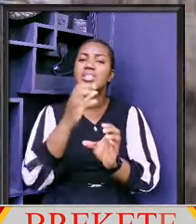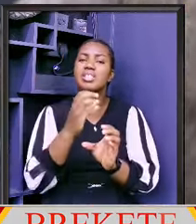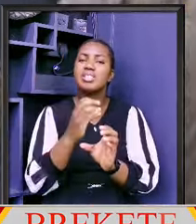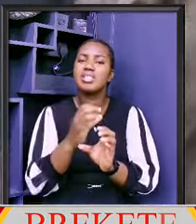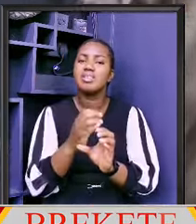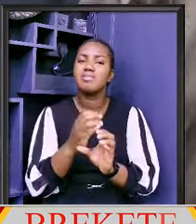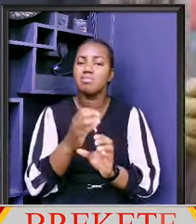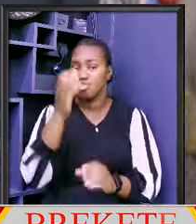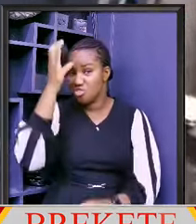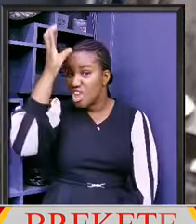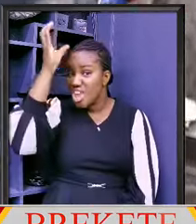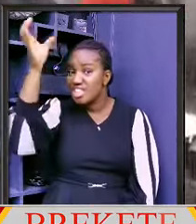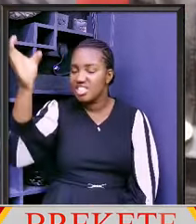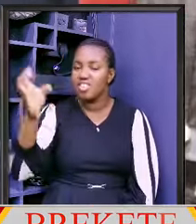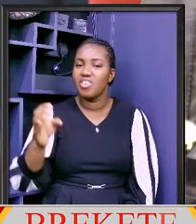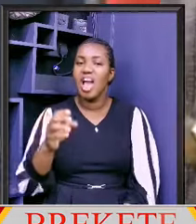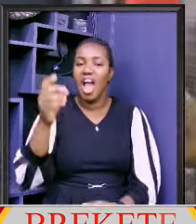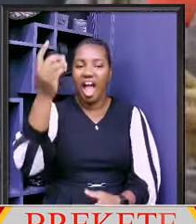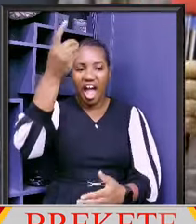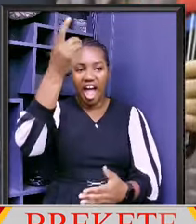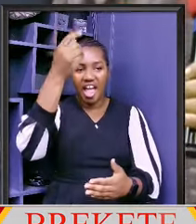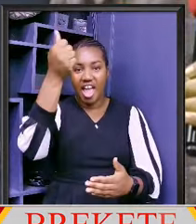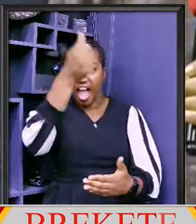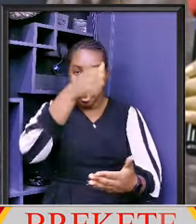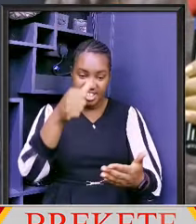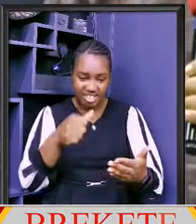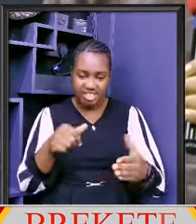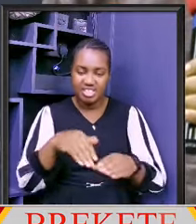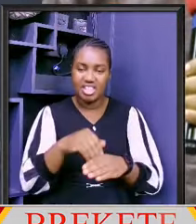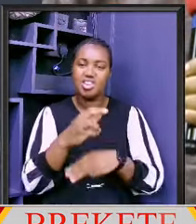as a competition. Make you see designs.